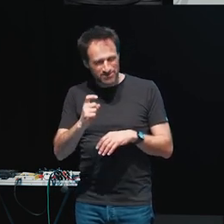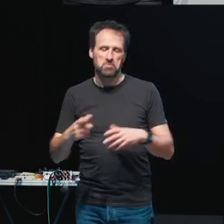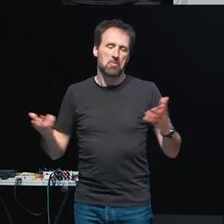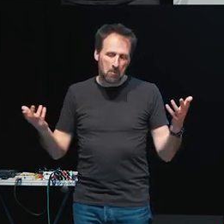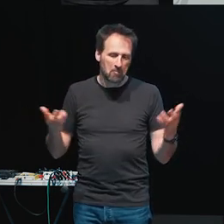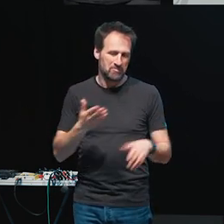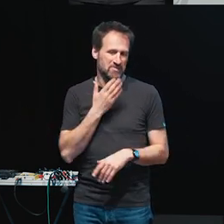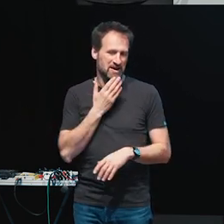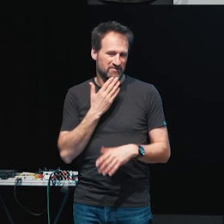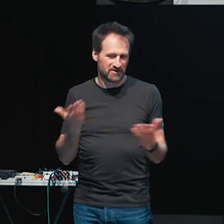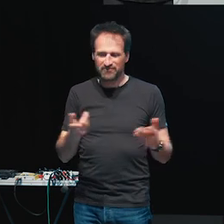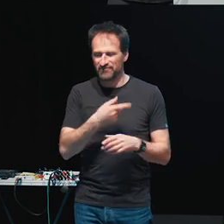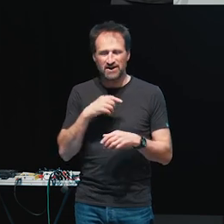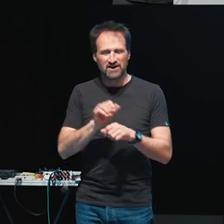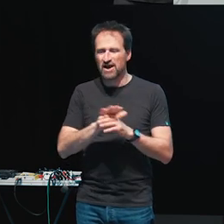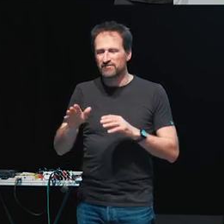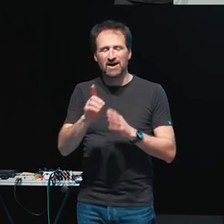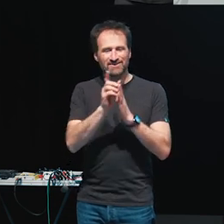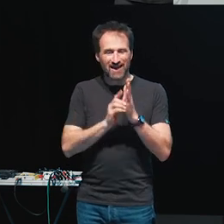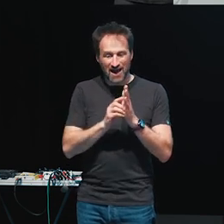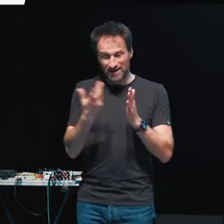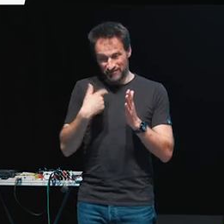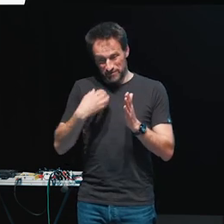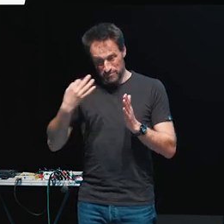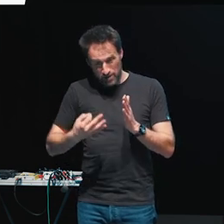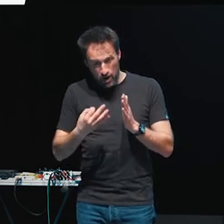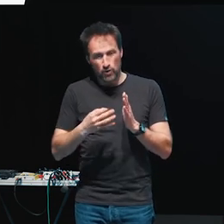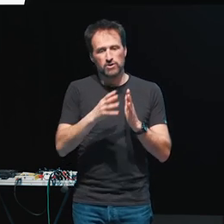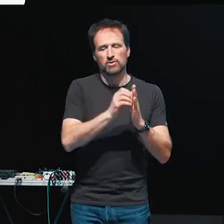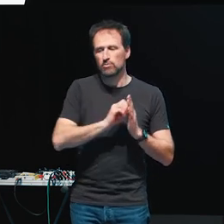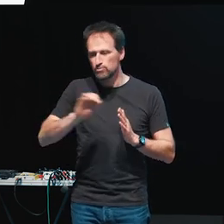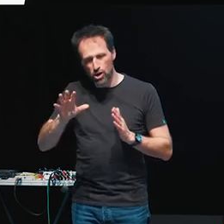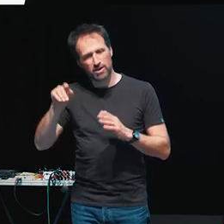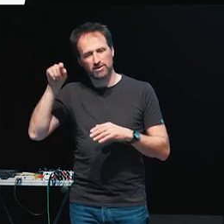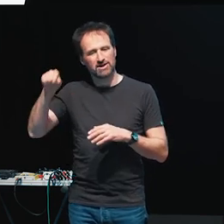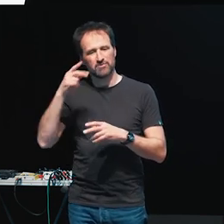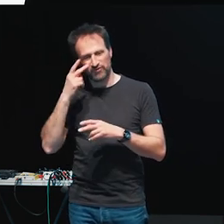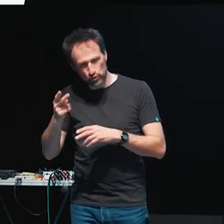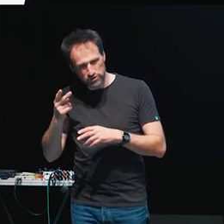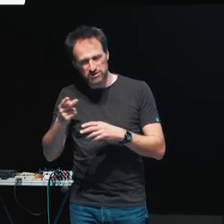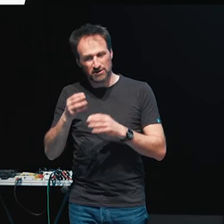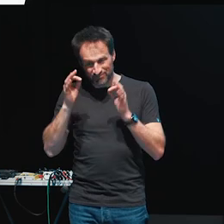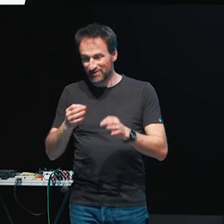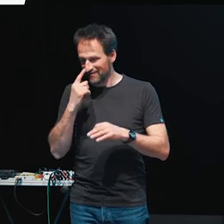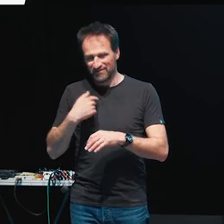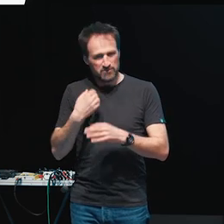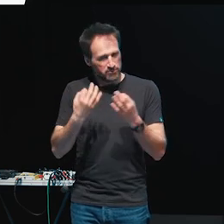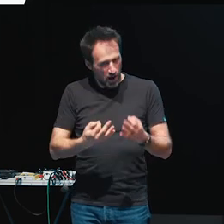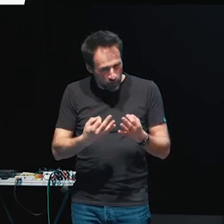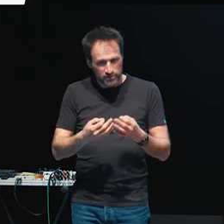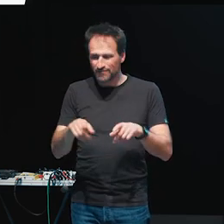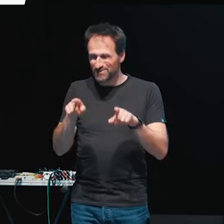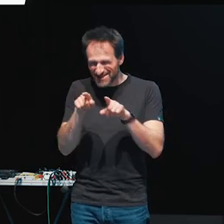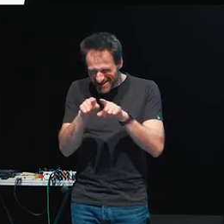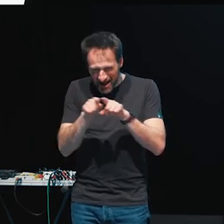that is necessary into our views in exactly the same moment where we need it from exactly the same